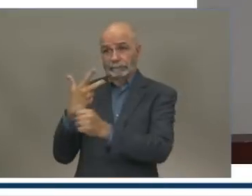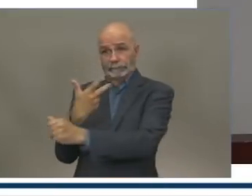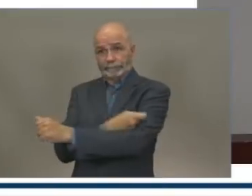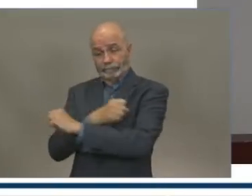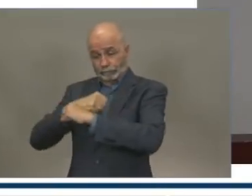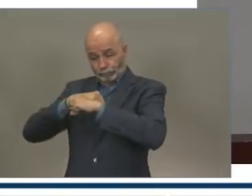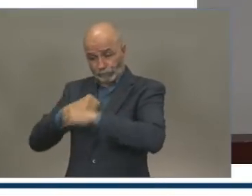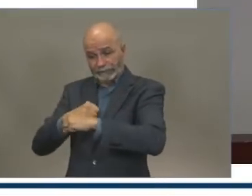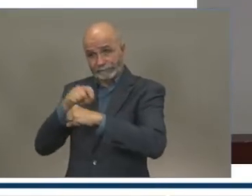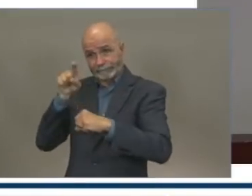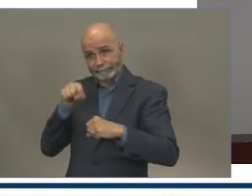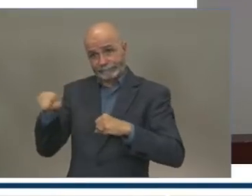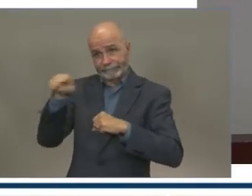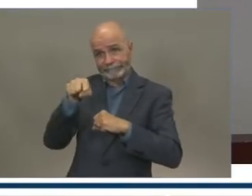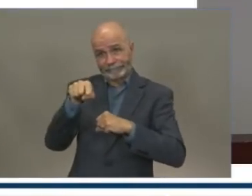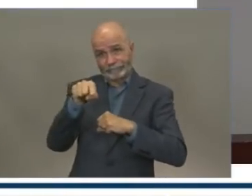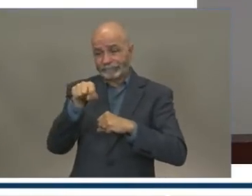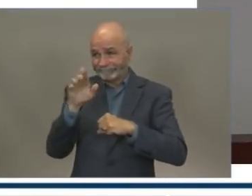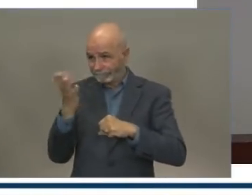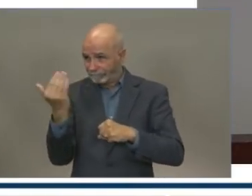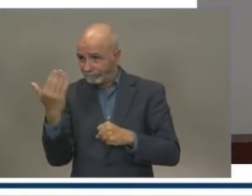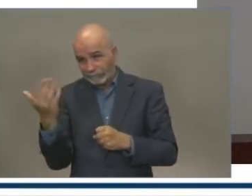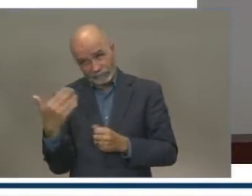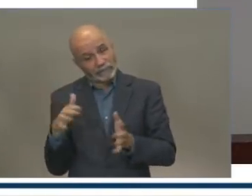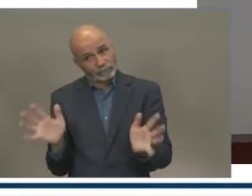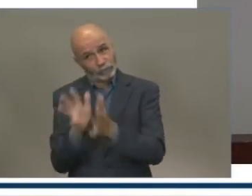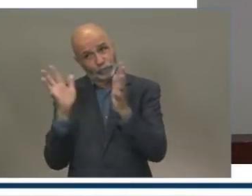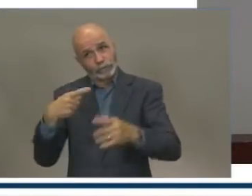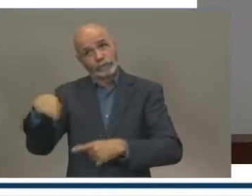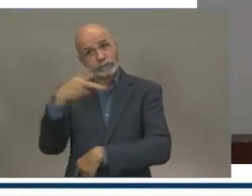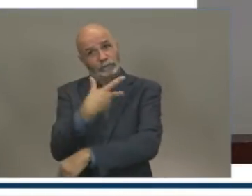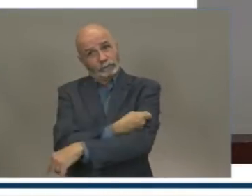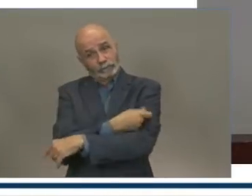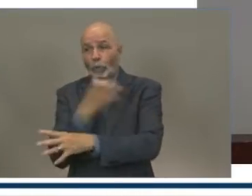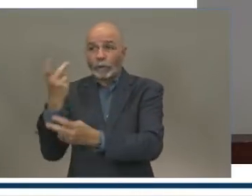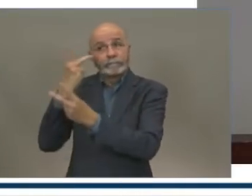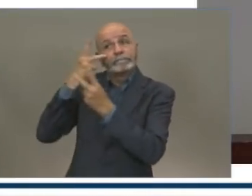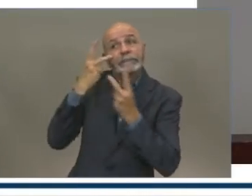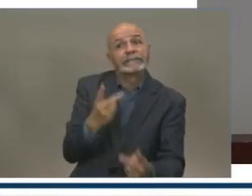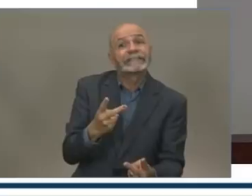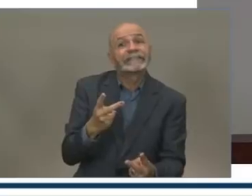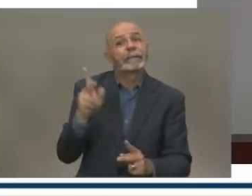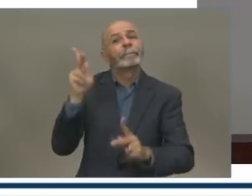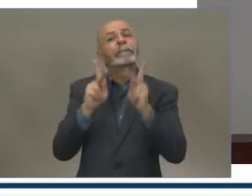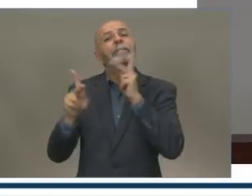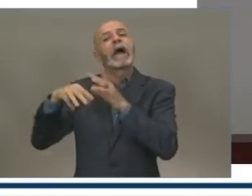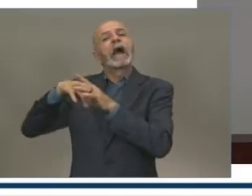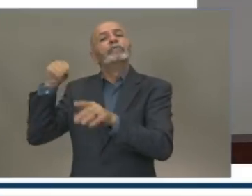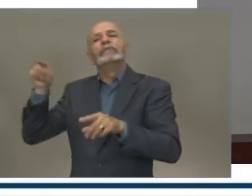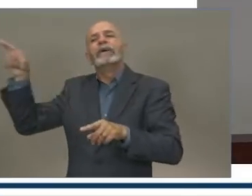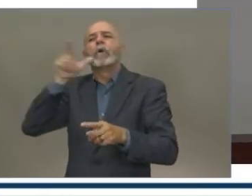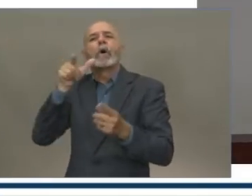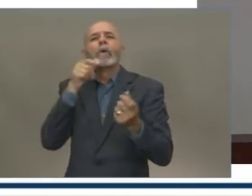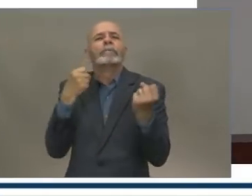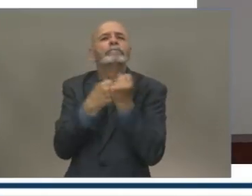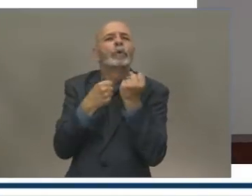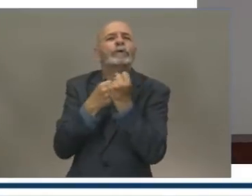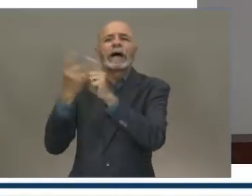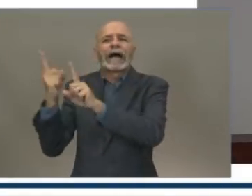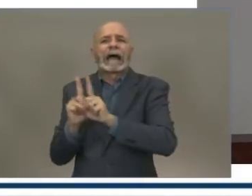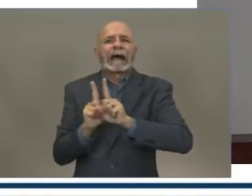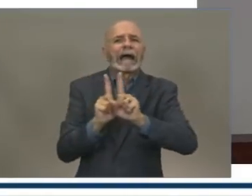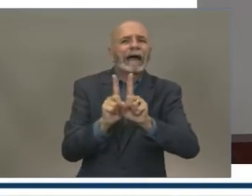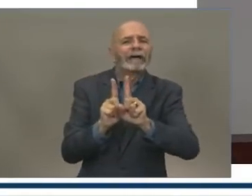have our staff protected, and visitors and support people, and certainly we have essential support people on a case-by-case